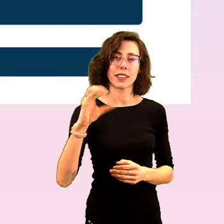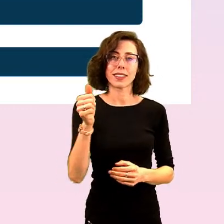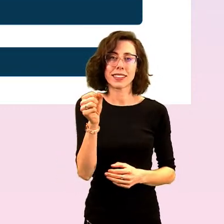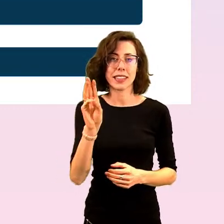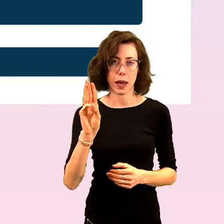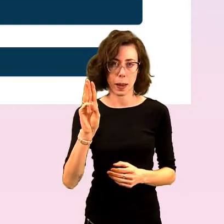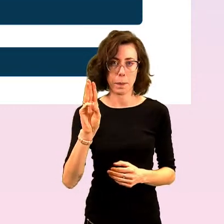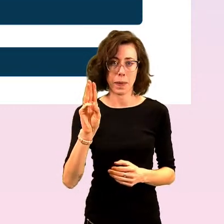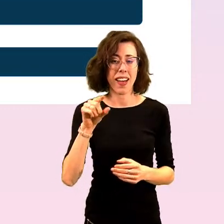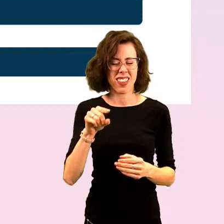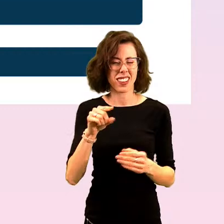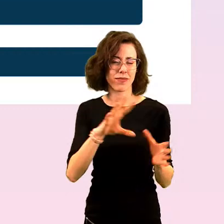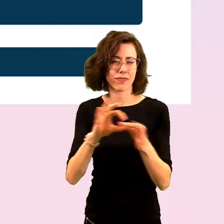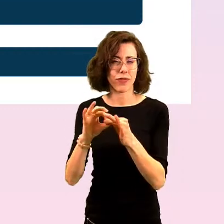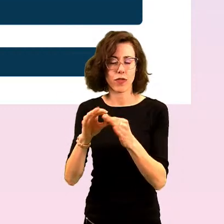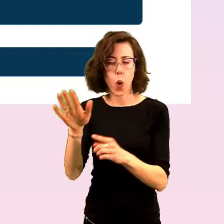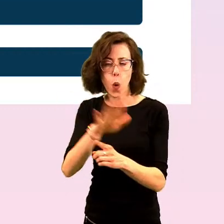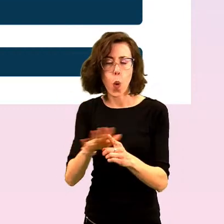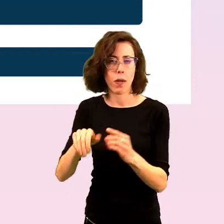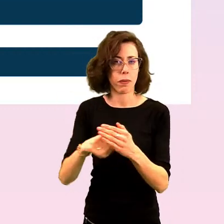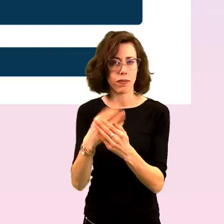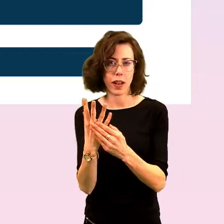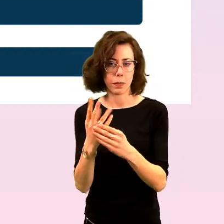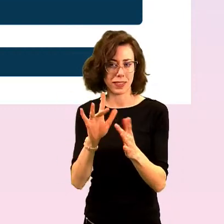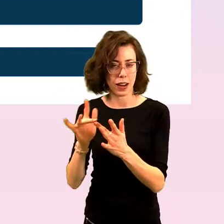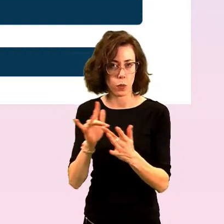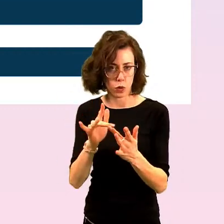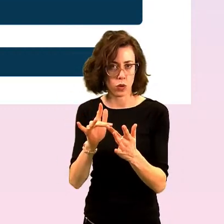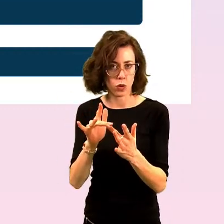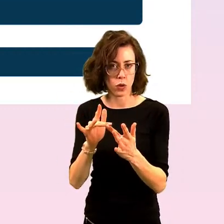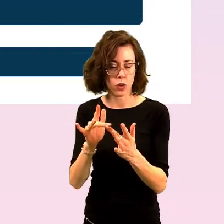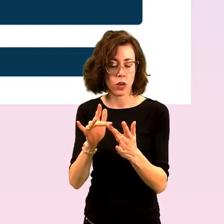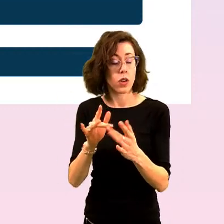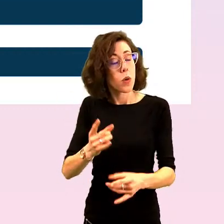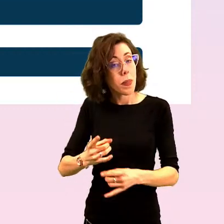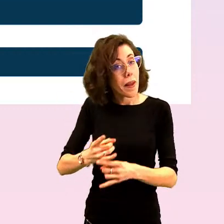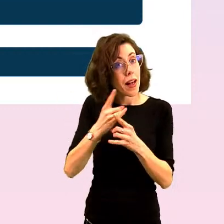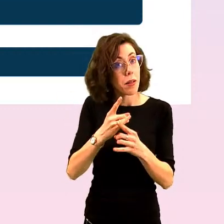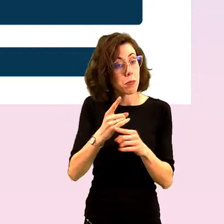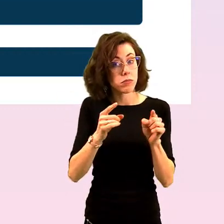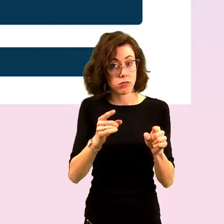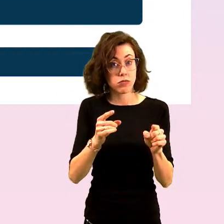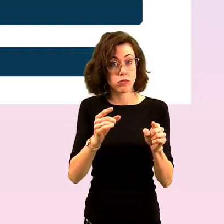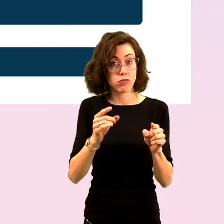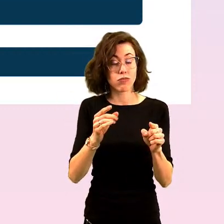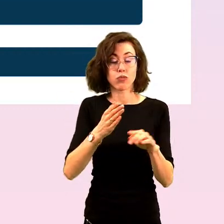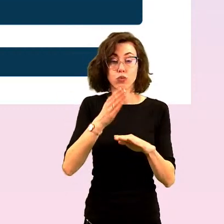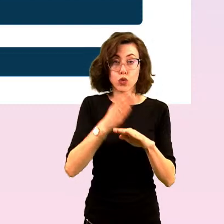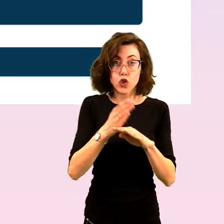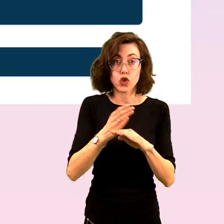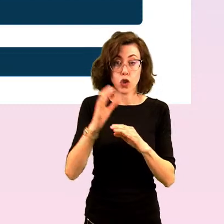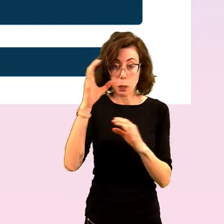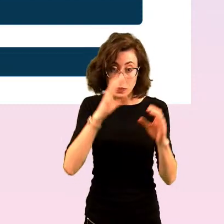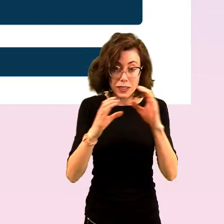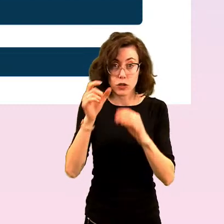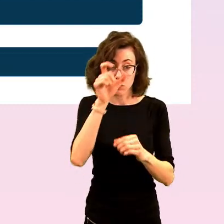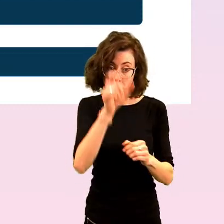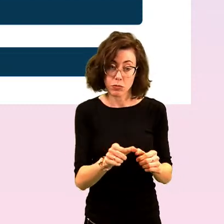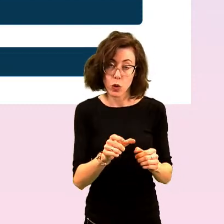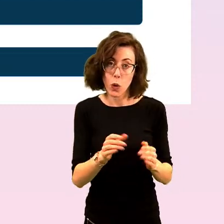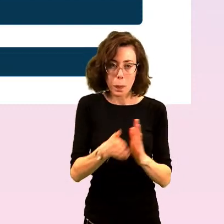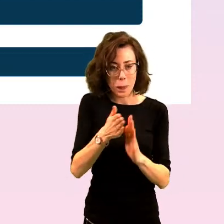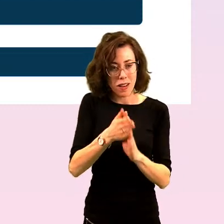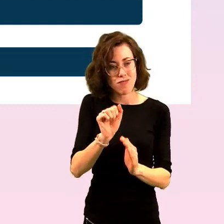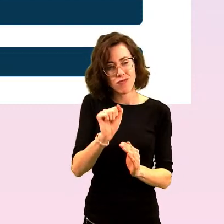local development network, and they help job seekers to build business plans to